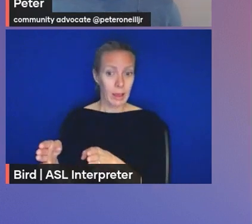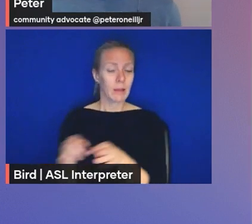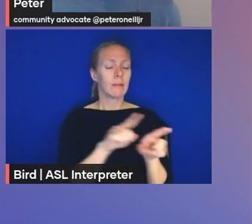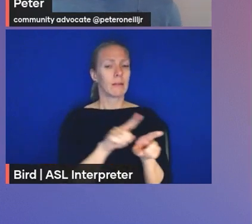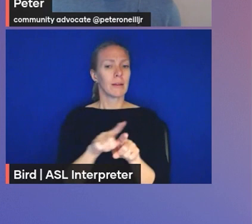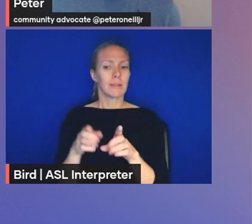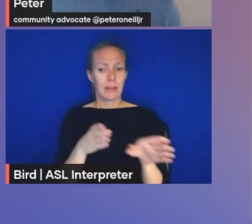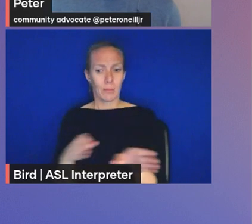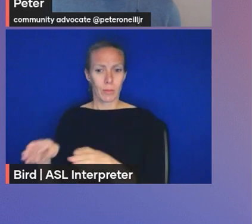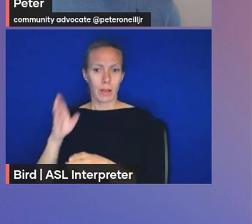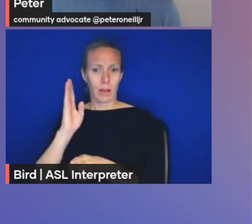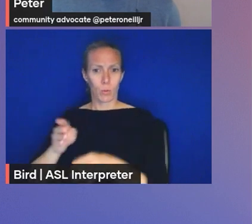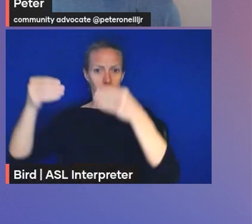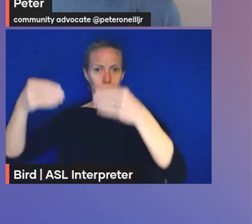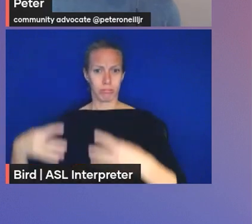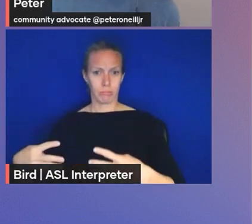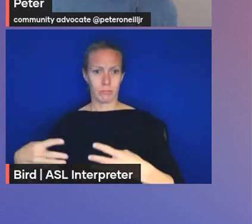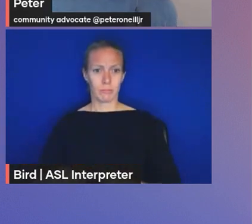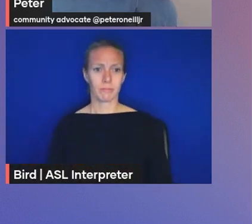here.